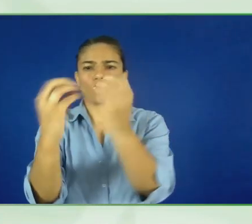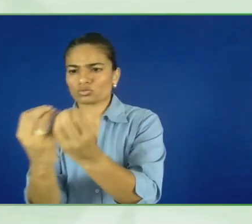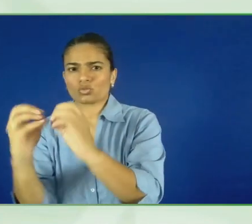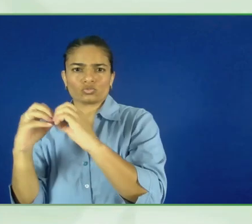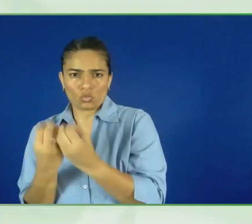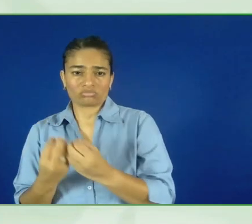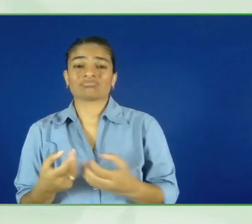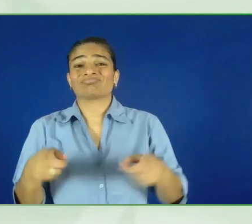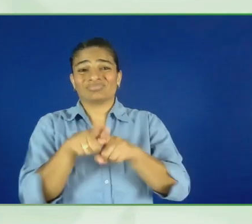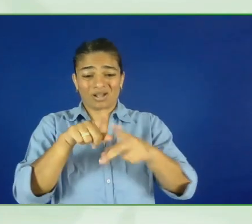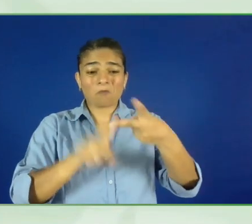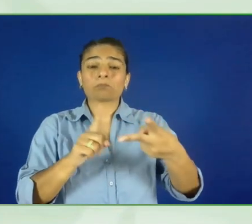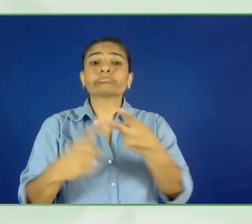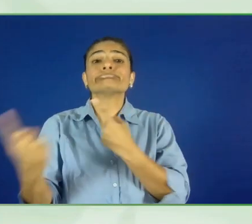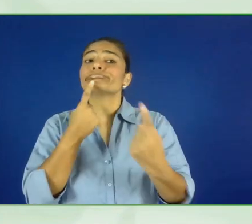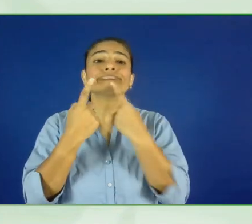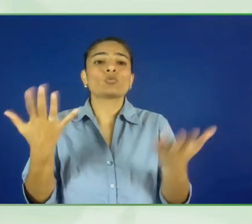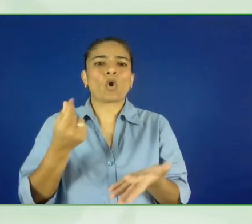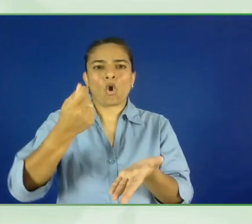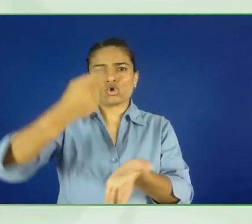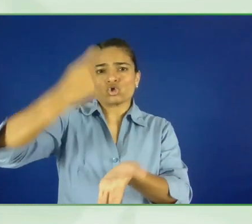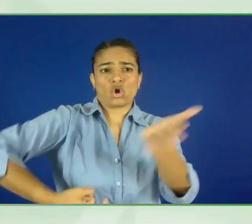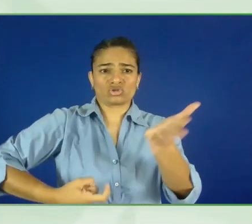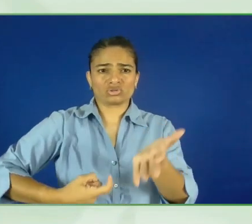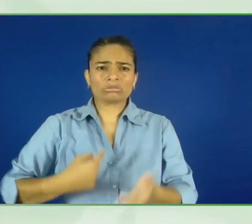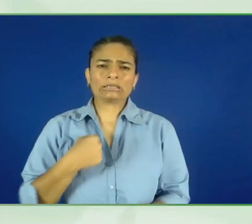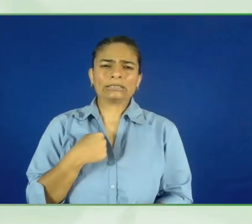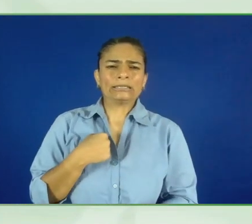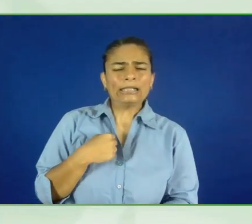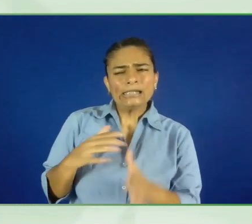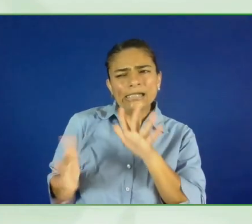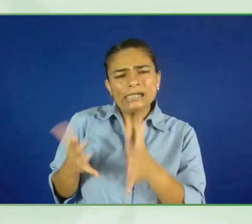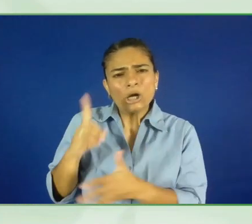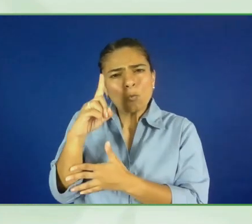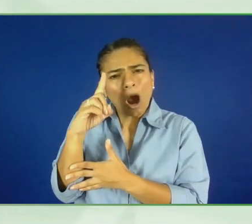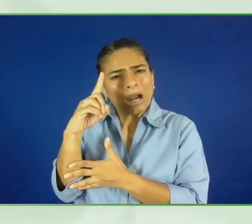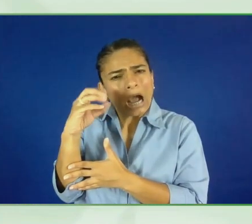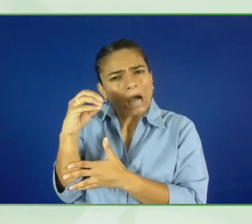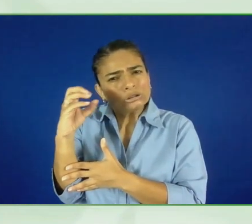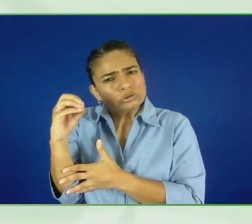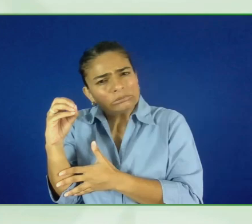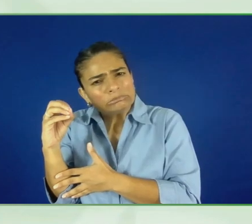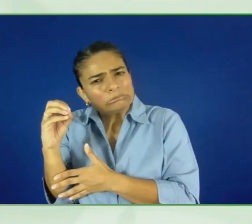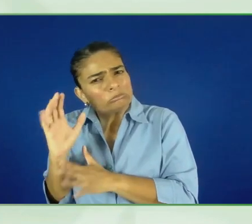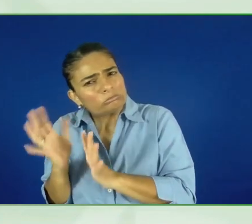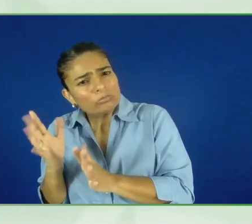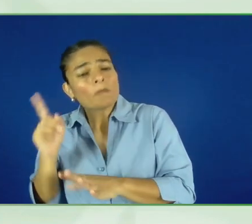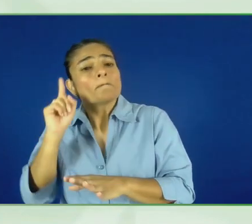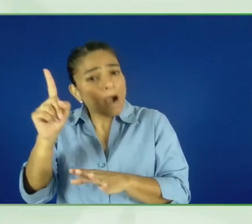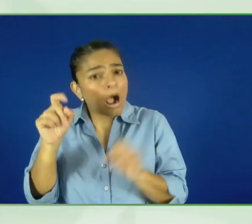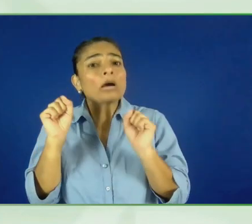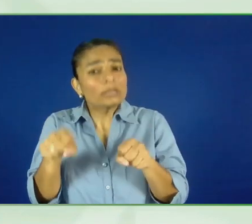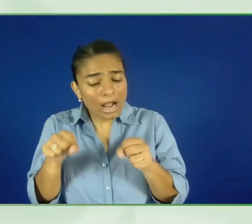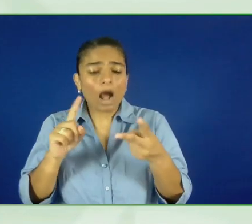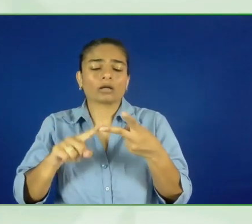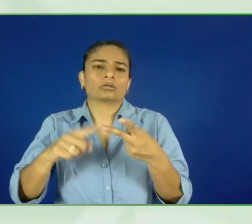agree 100% that it comes really cheaply, but it might not be as costly as you might imagine. We don't talk